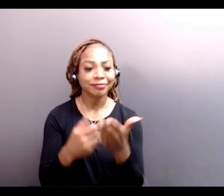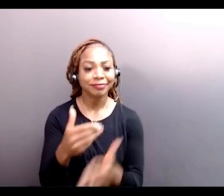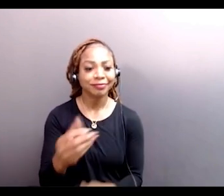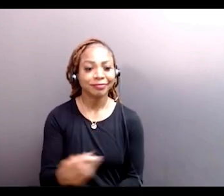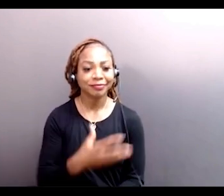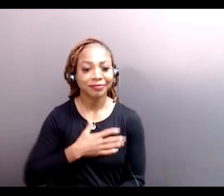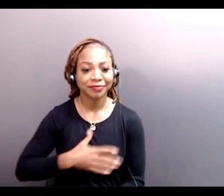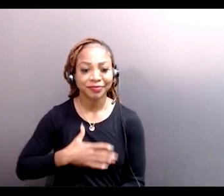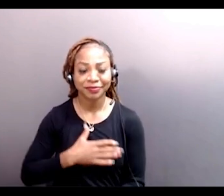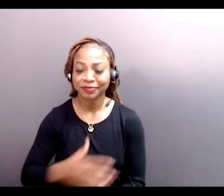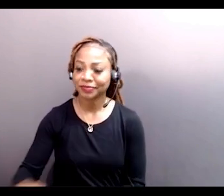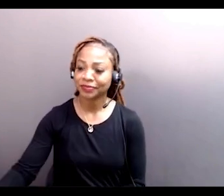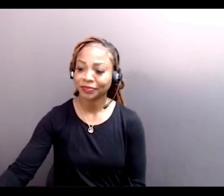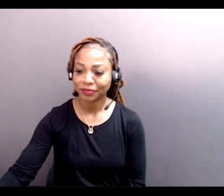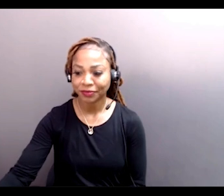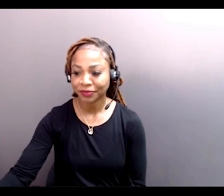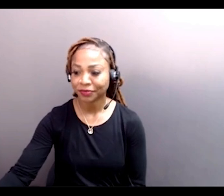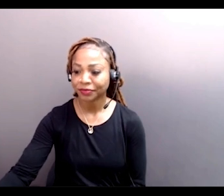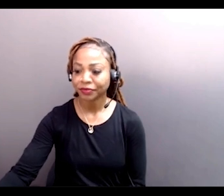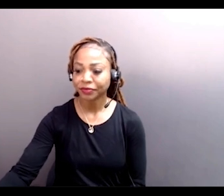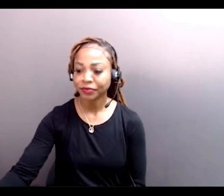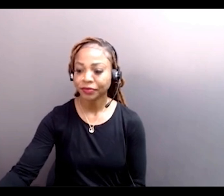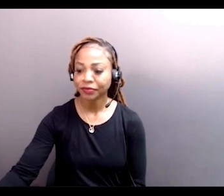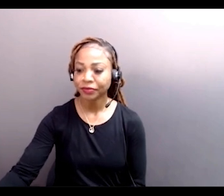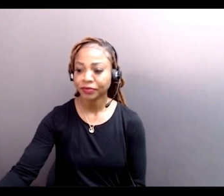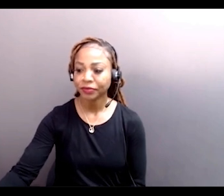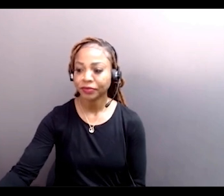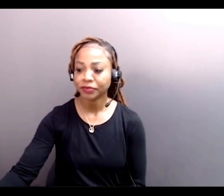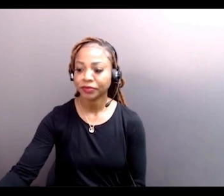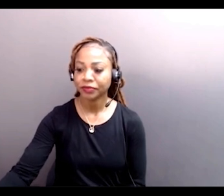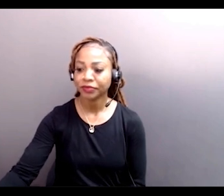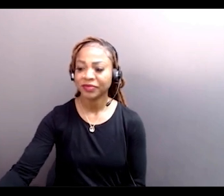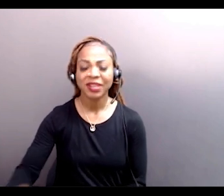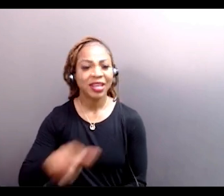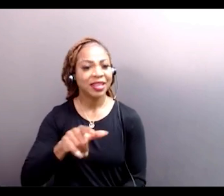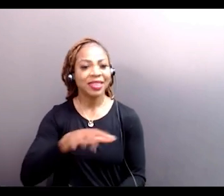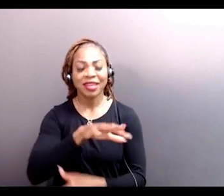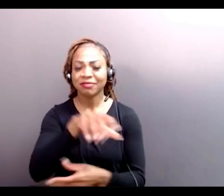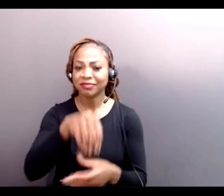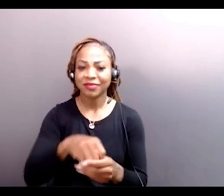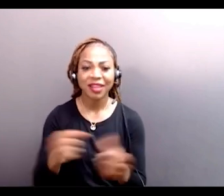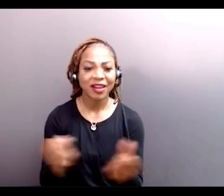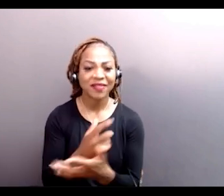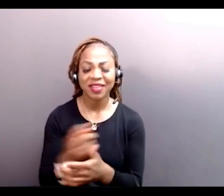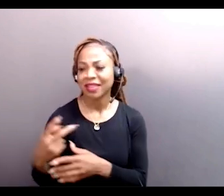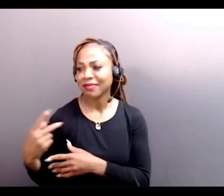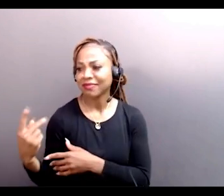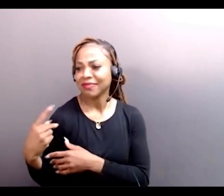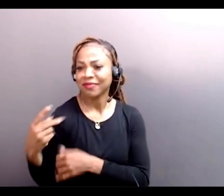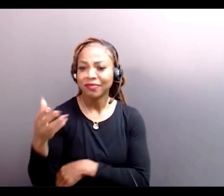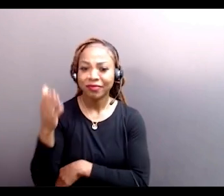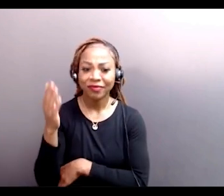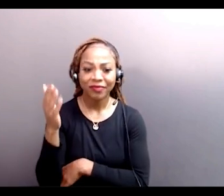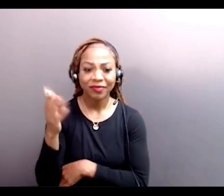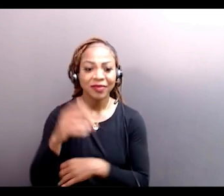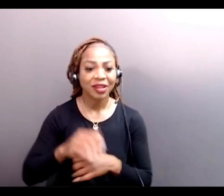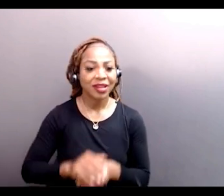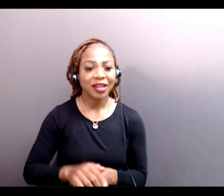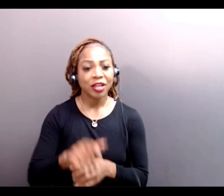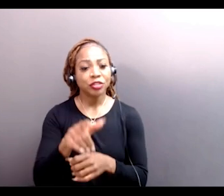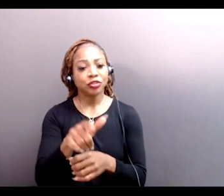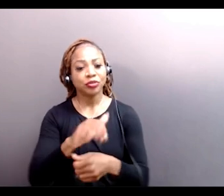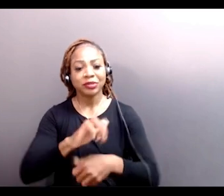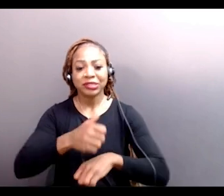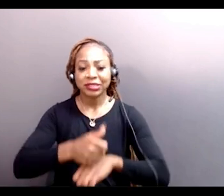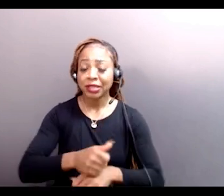please. So the primer integrates all what we've been talking about. It's really aligned with critical race theory. It's designed to